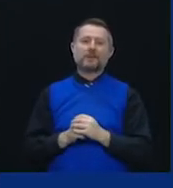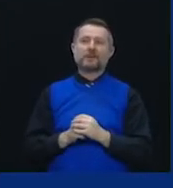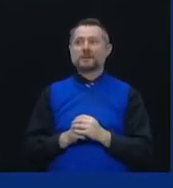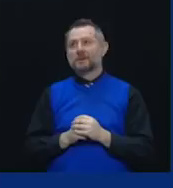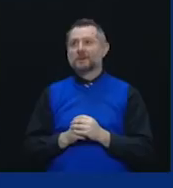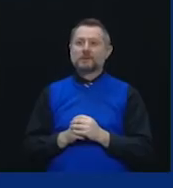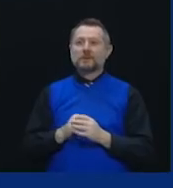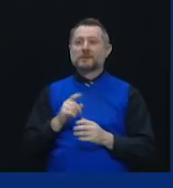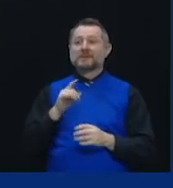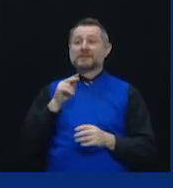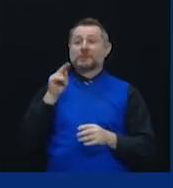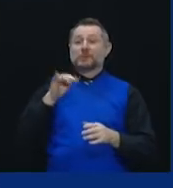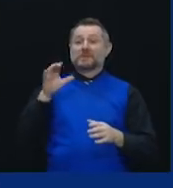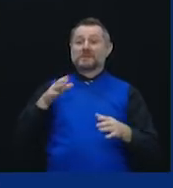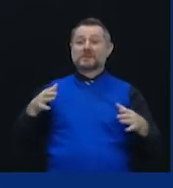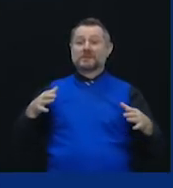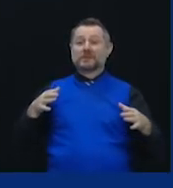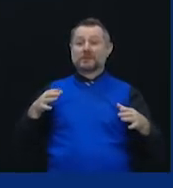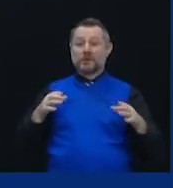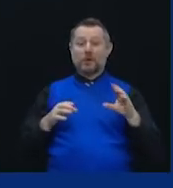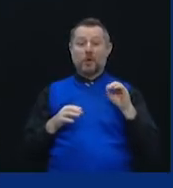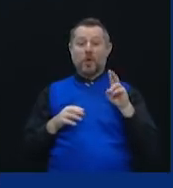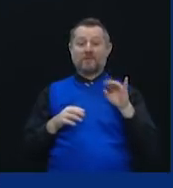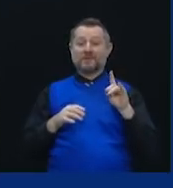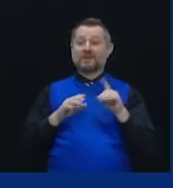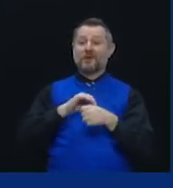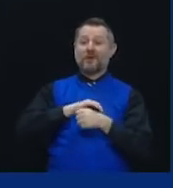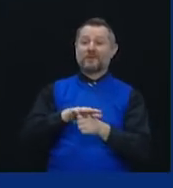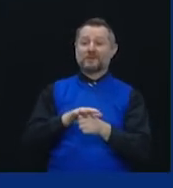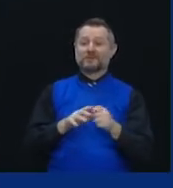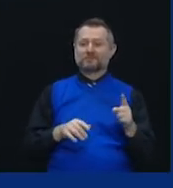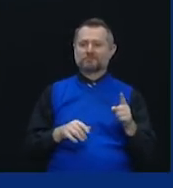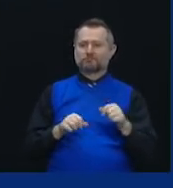From the beginning, and now as we are nearing the end,